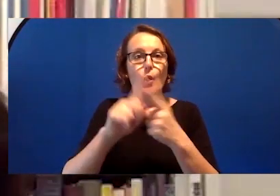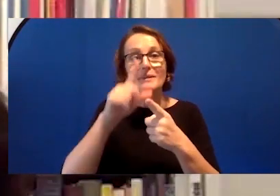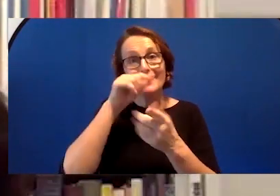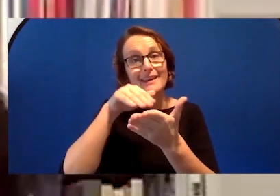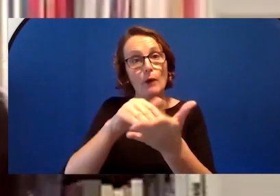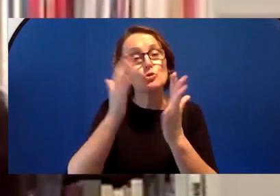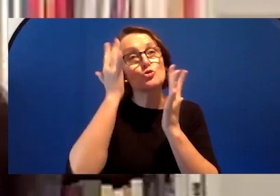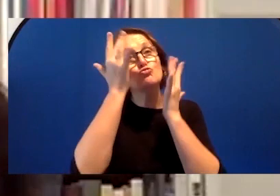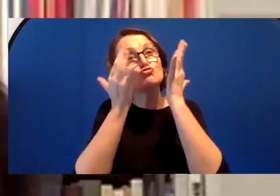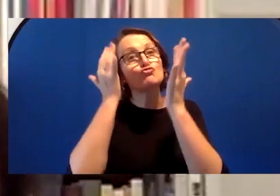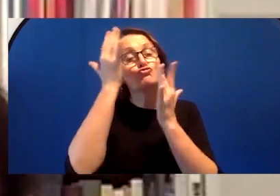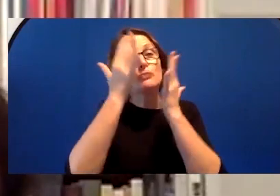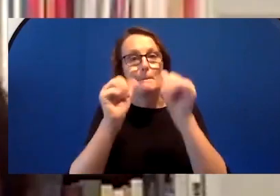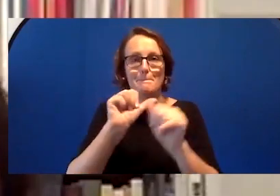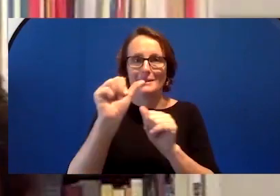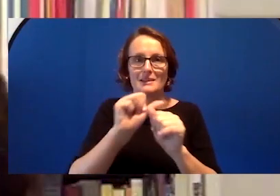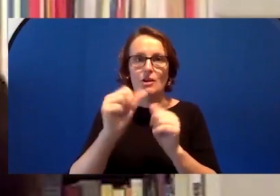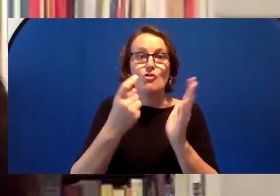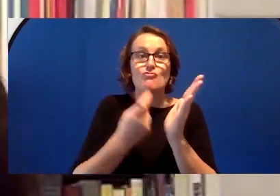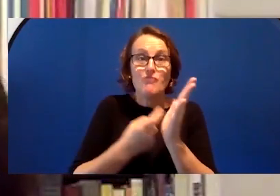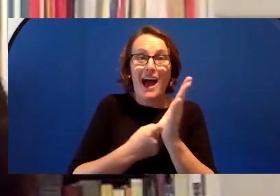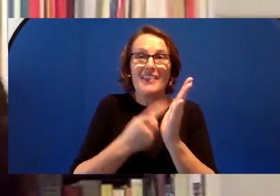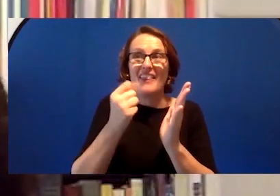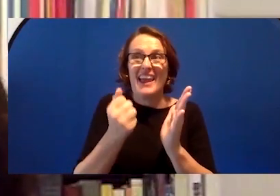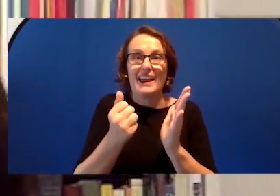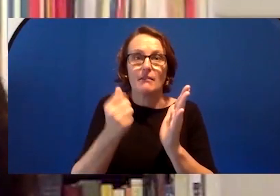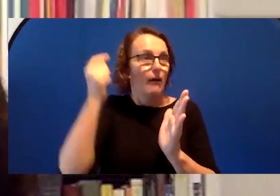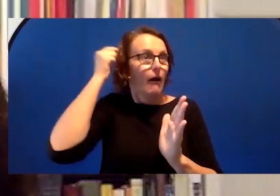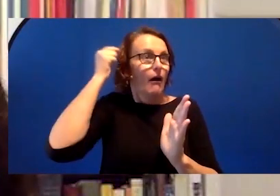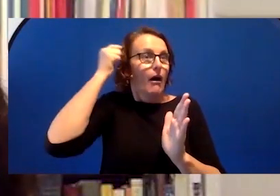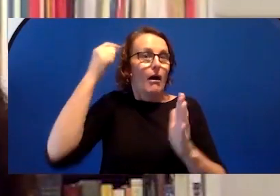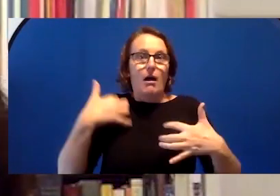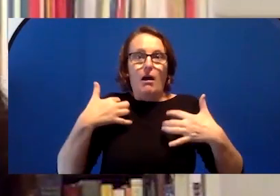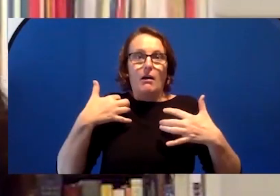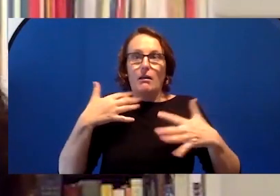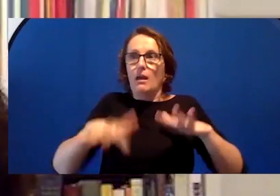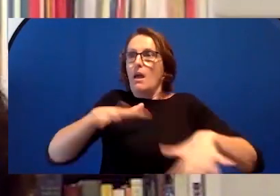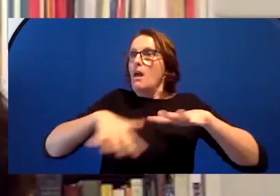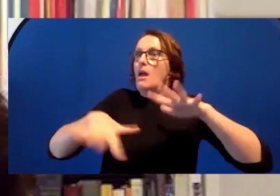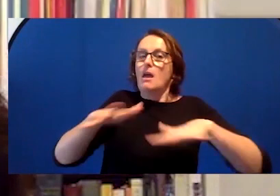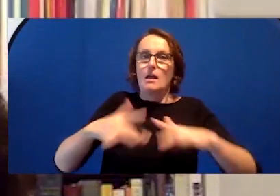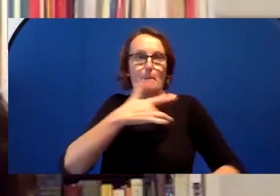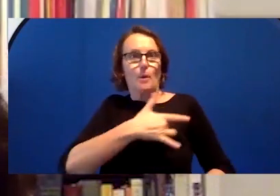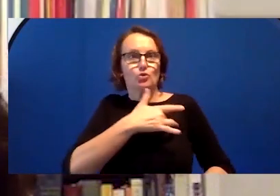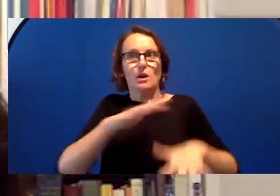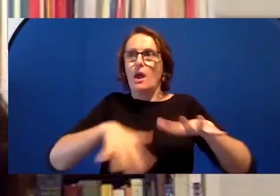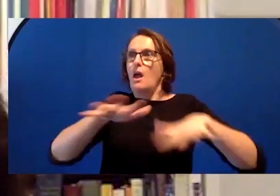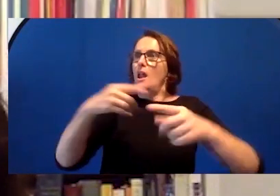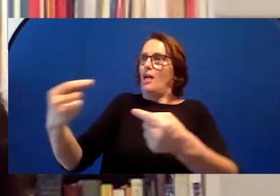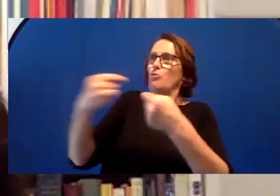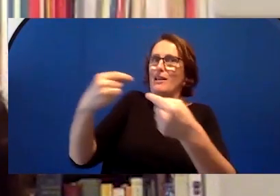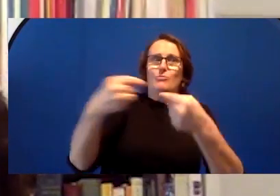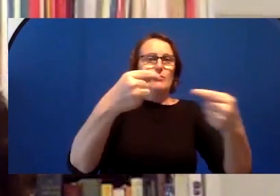thinking, rather than really activating the amygdala, the emotion center responsible for,